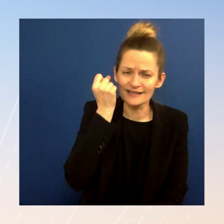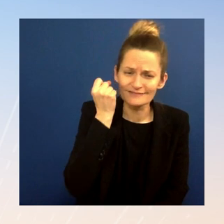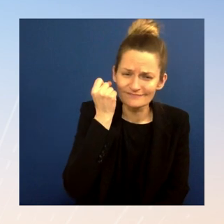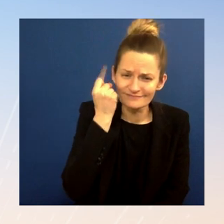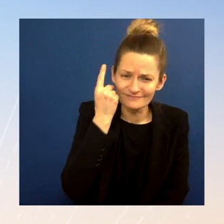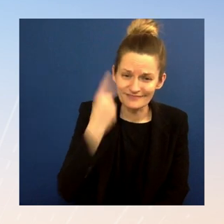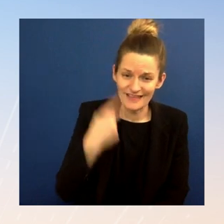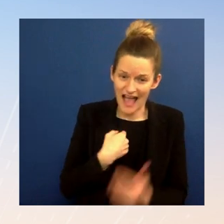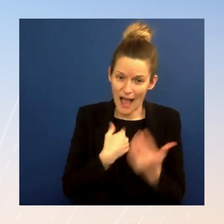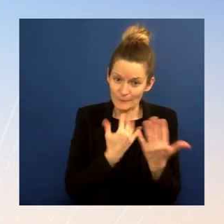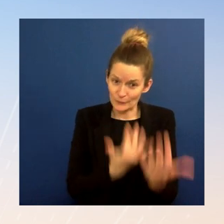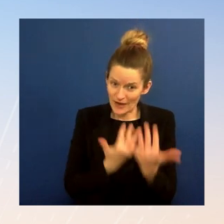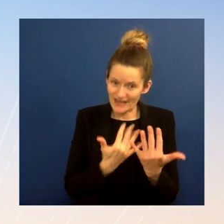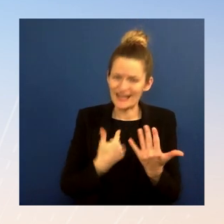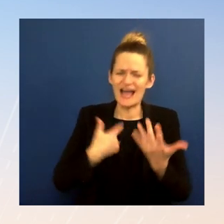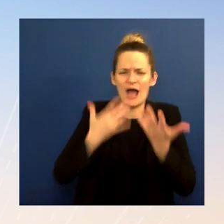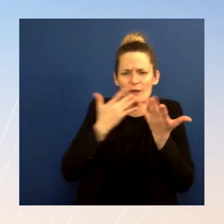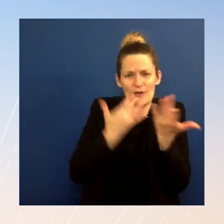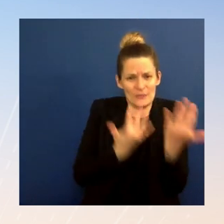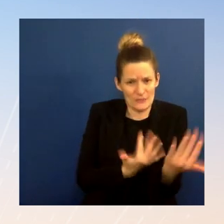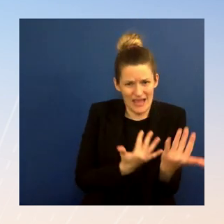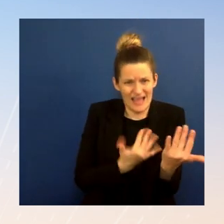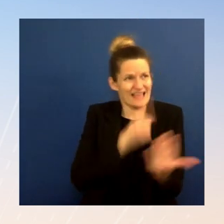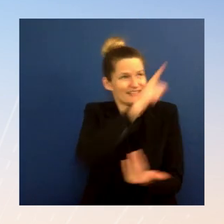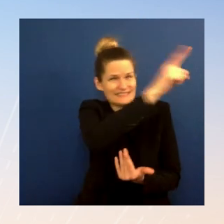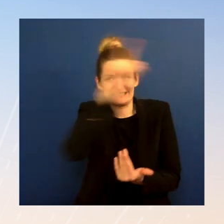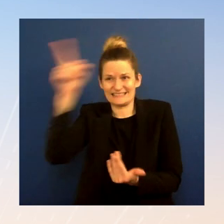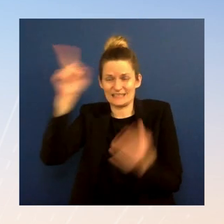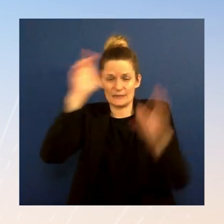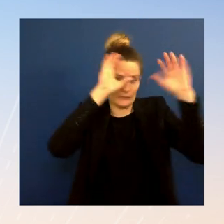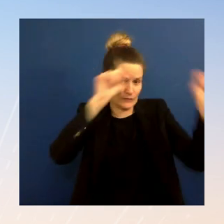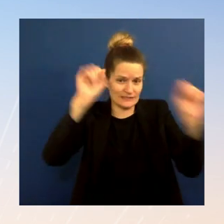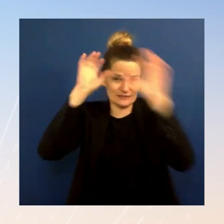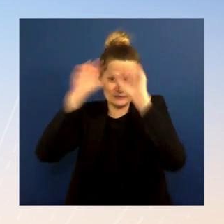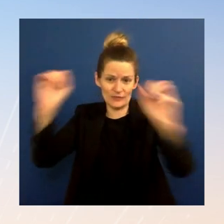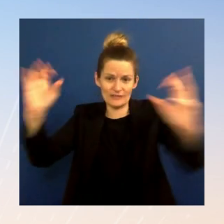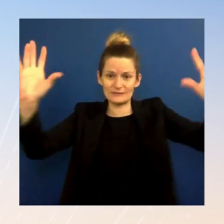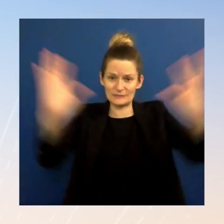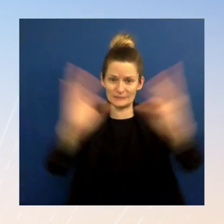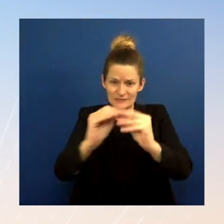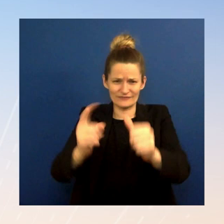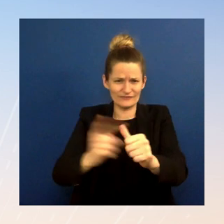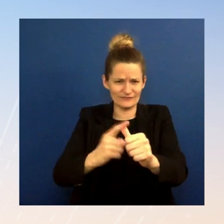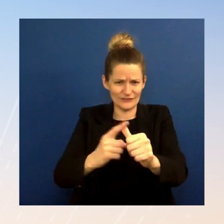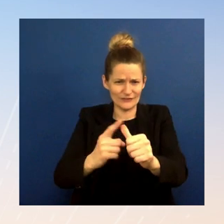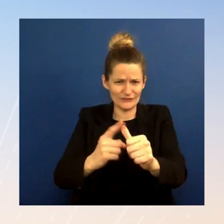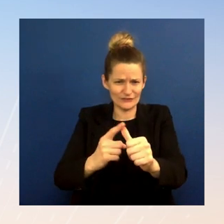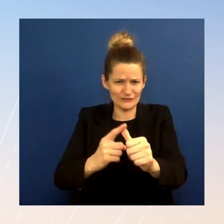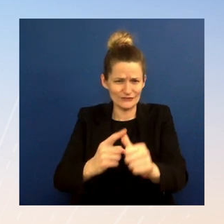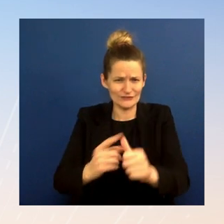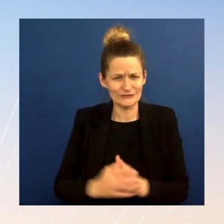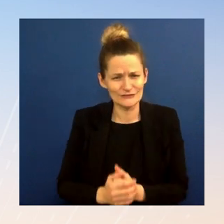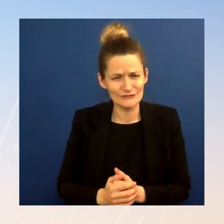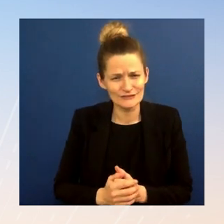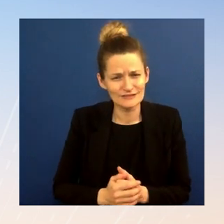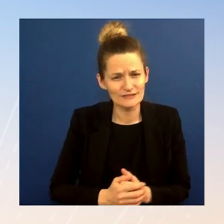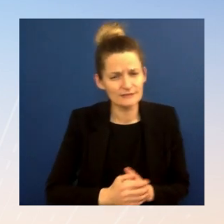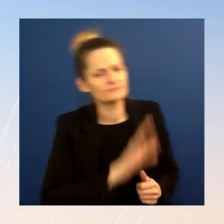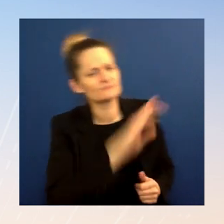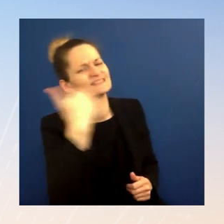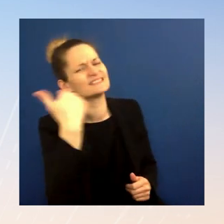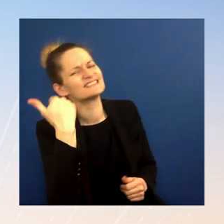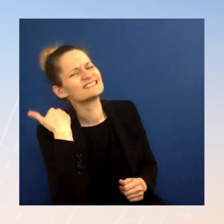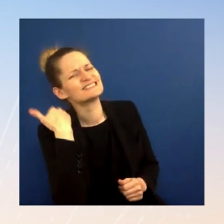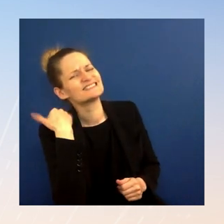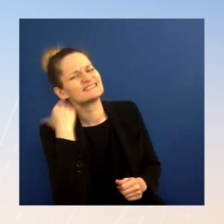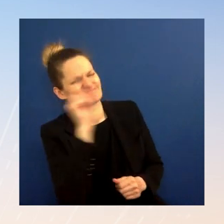And on the COVID cases that, for example, with the second gentleman testing positive this week, why did the